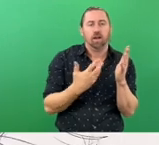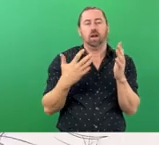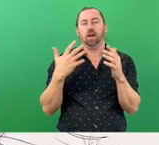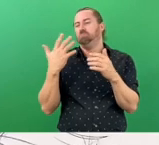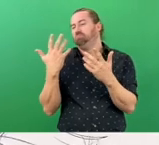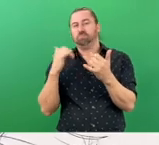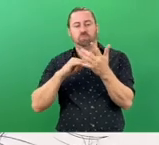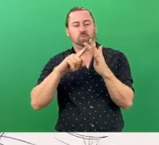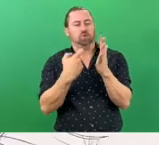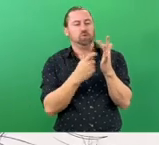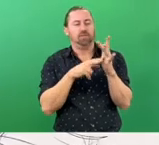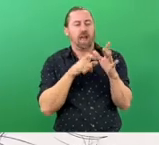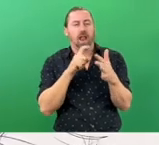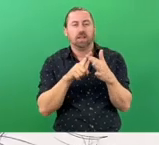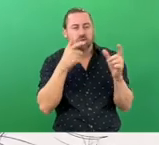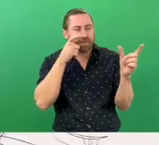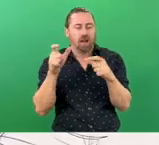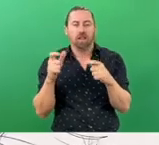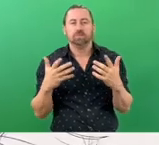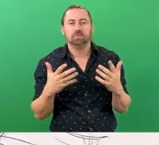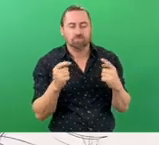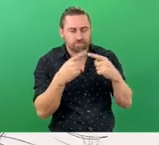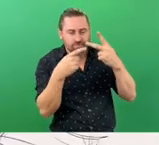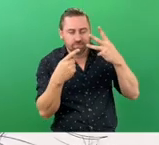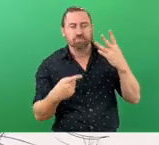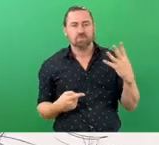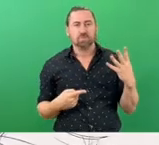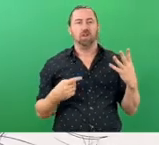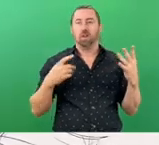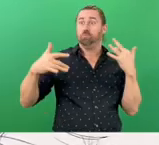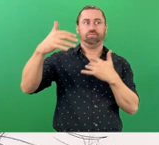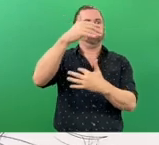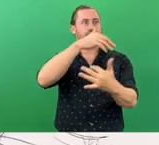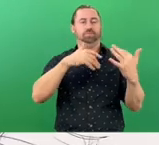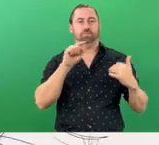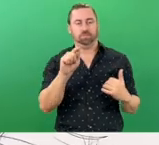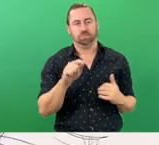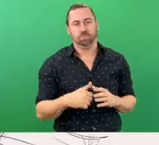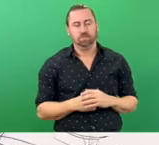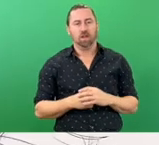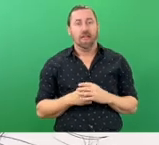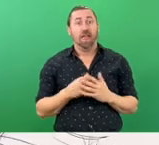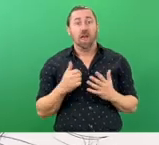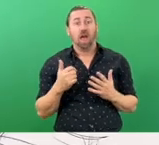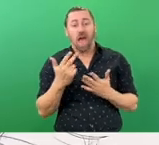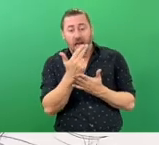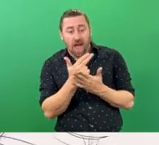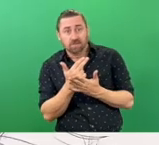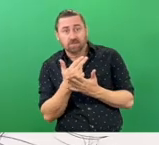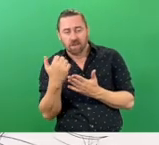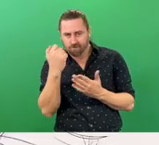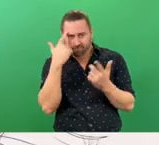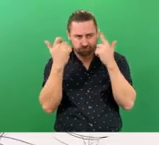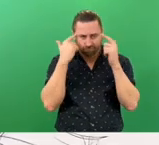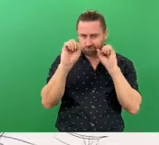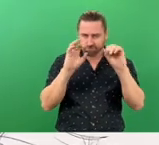of these contemporary issues in art and in society, frankly, are things that artists have explored through